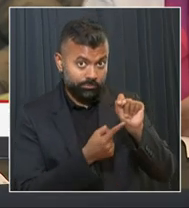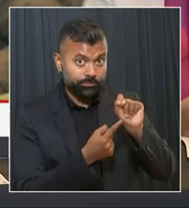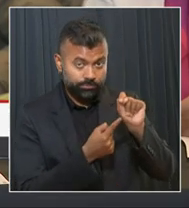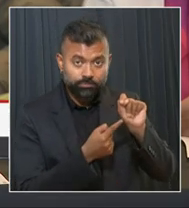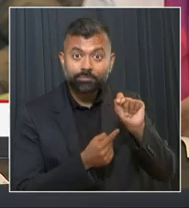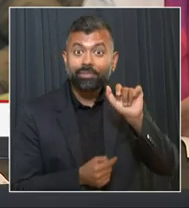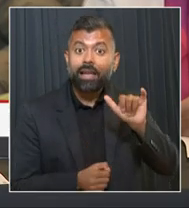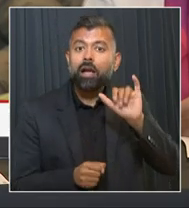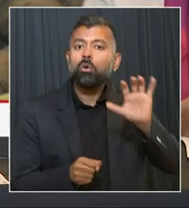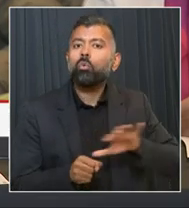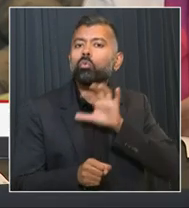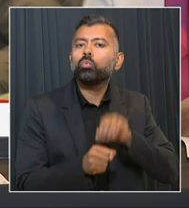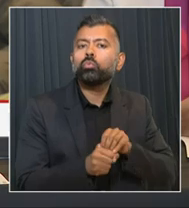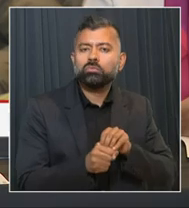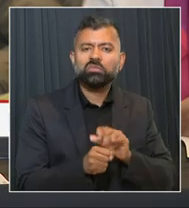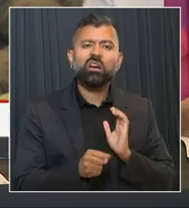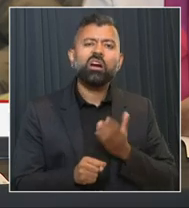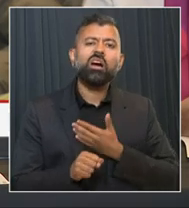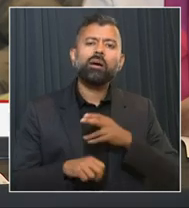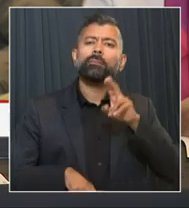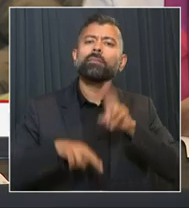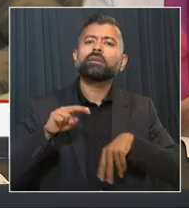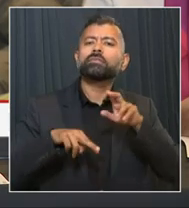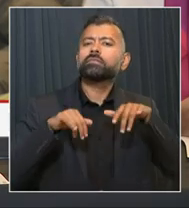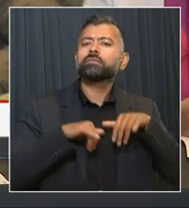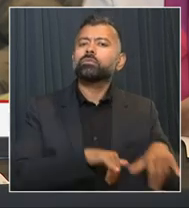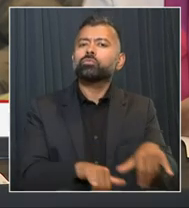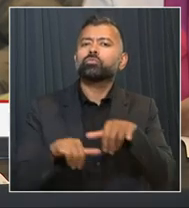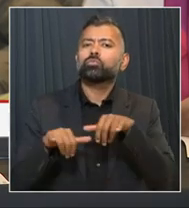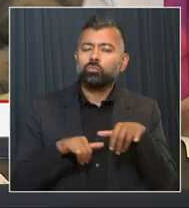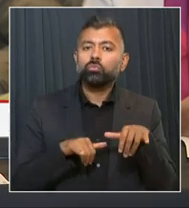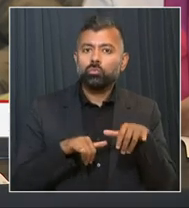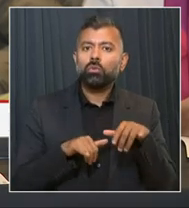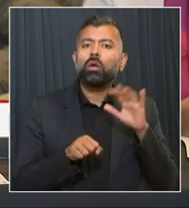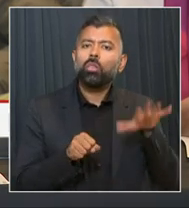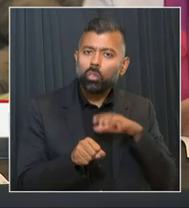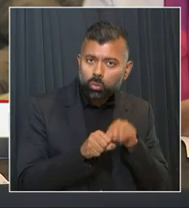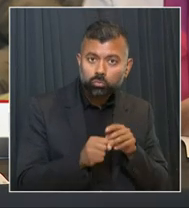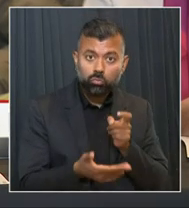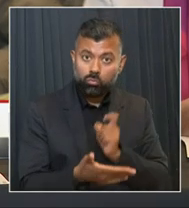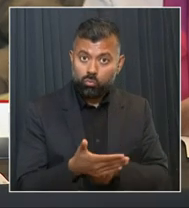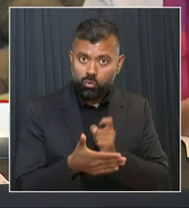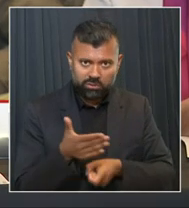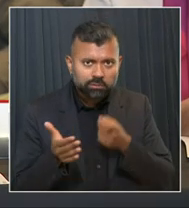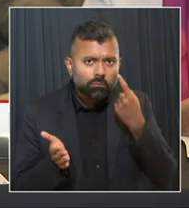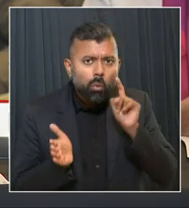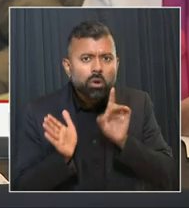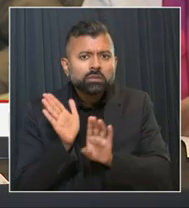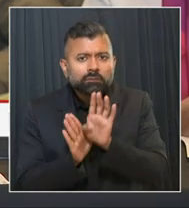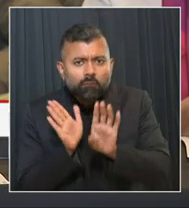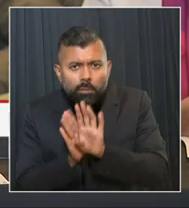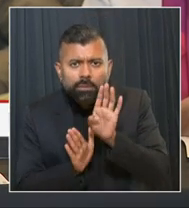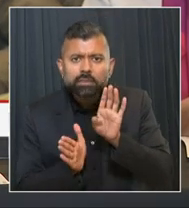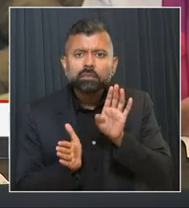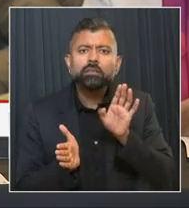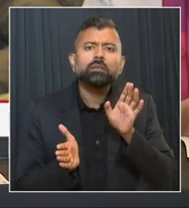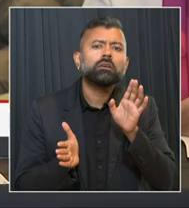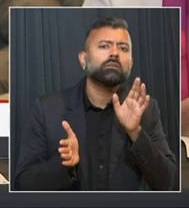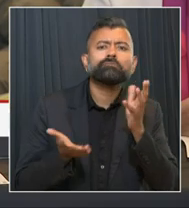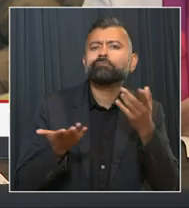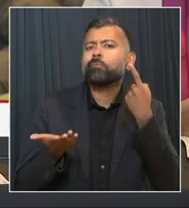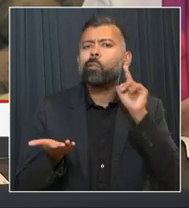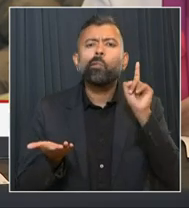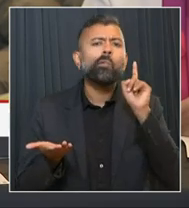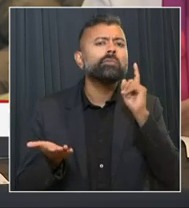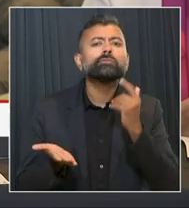building standards. It also includes what it costs to develop here and creating some more certainty in that process, which